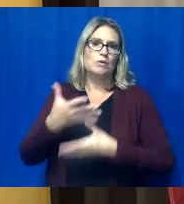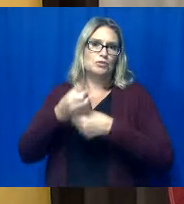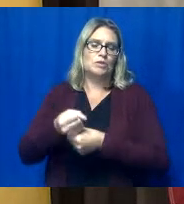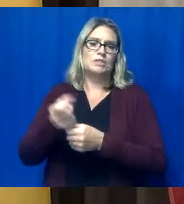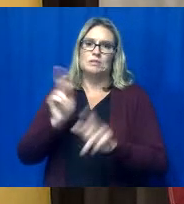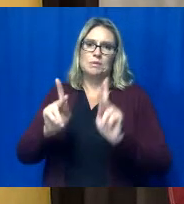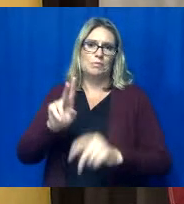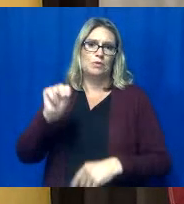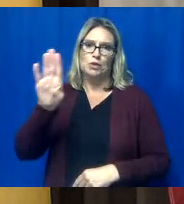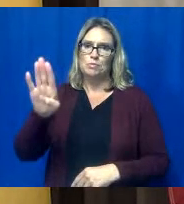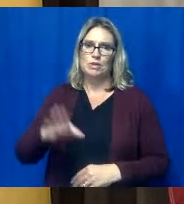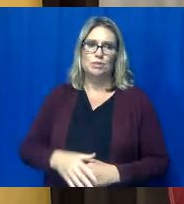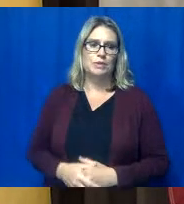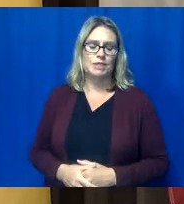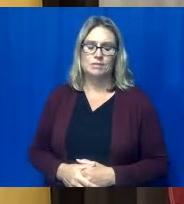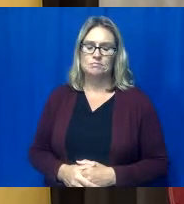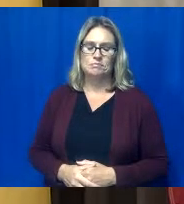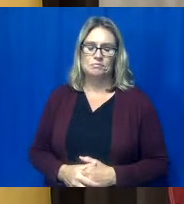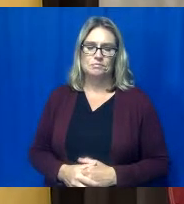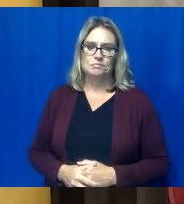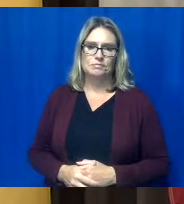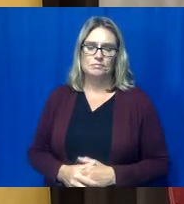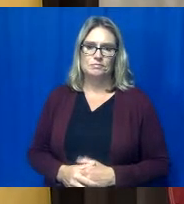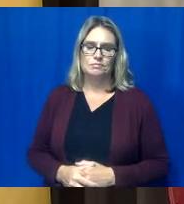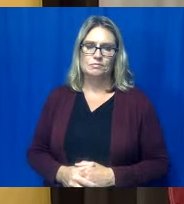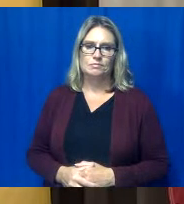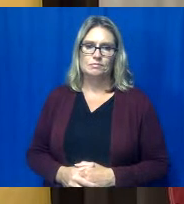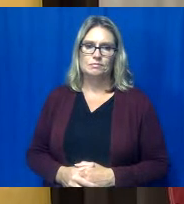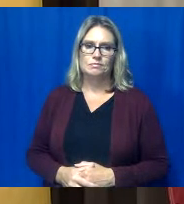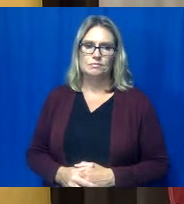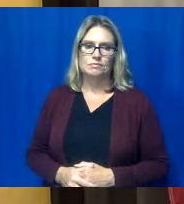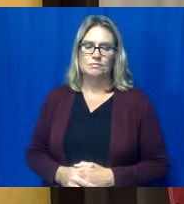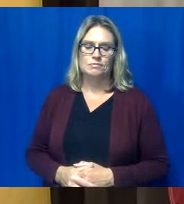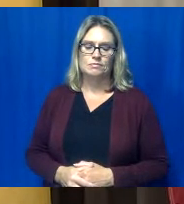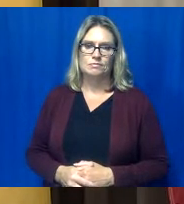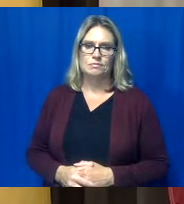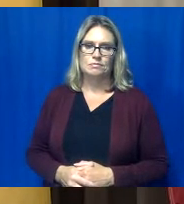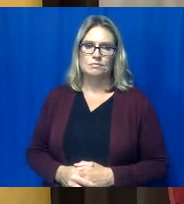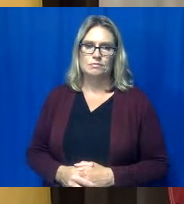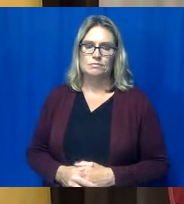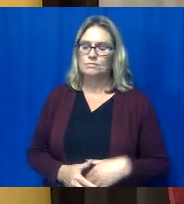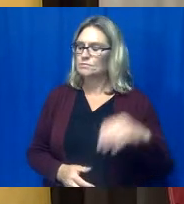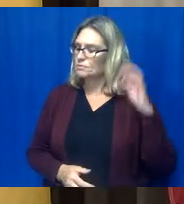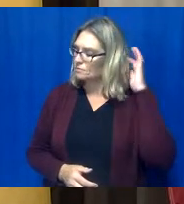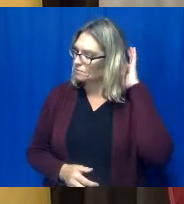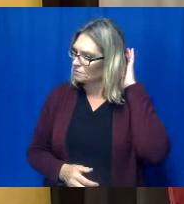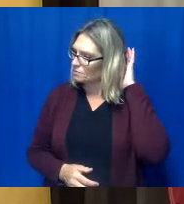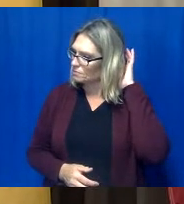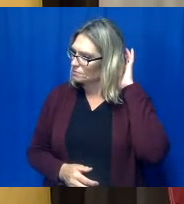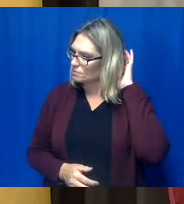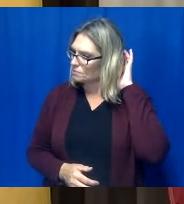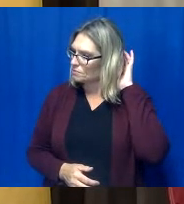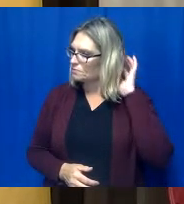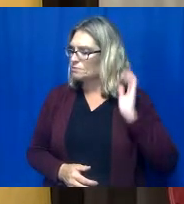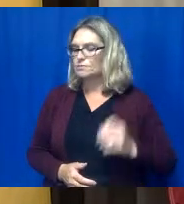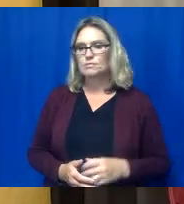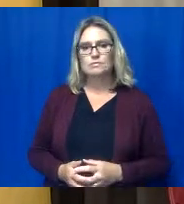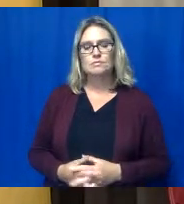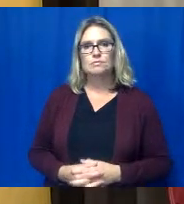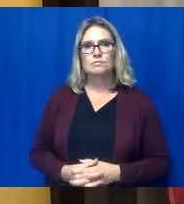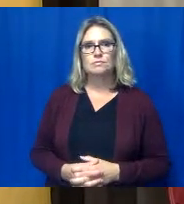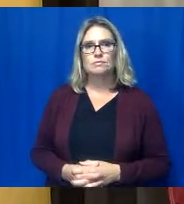Still, we're still in the green phase, technically, but there are new measures in place. So people might be a little confused regarding